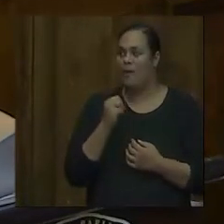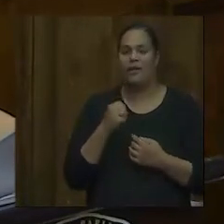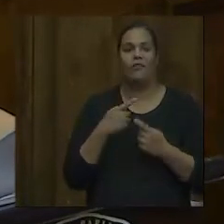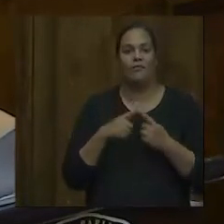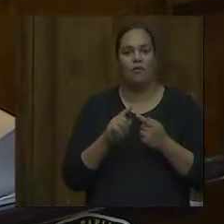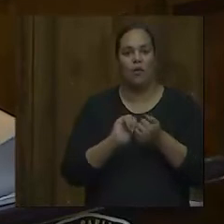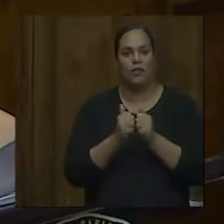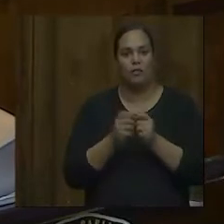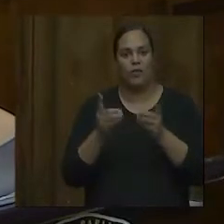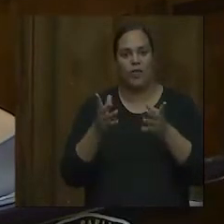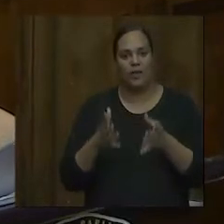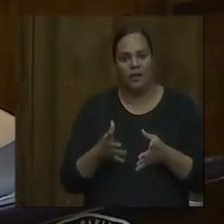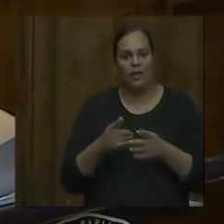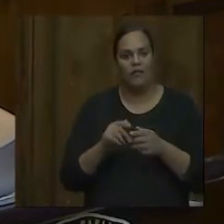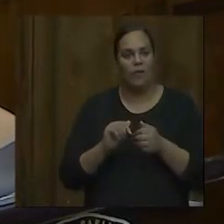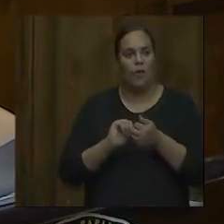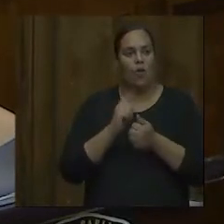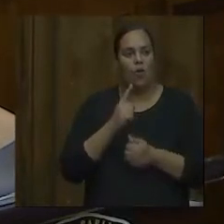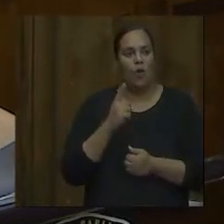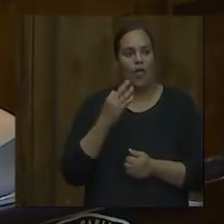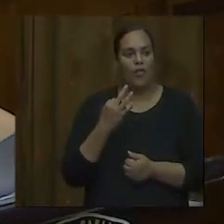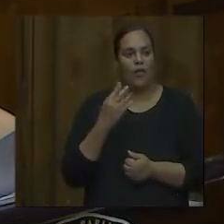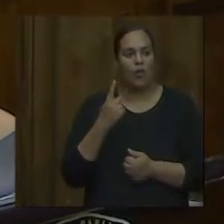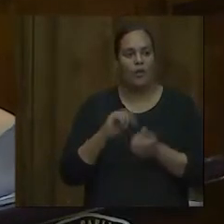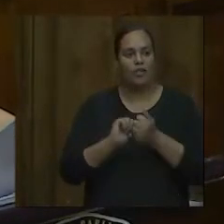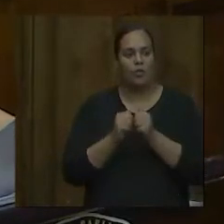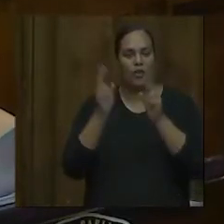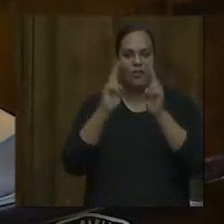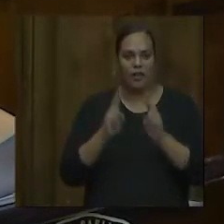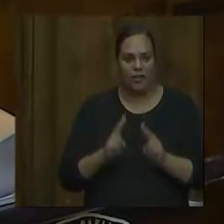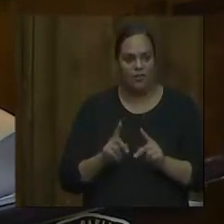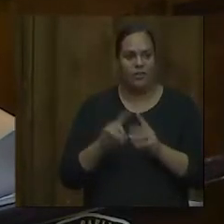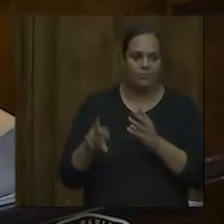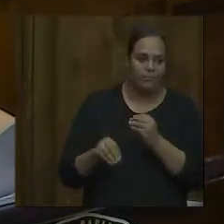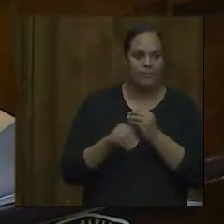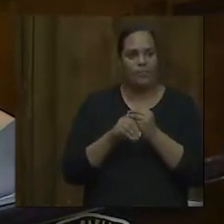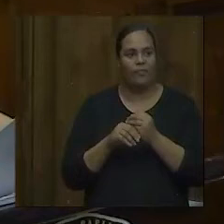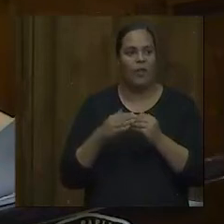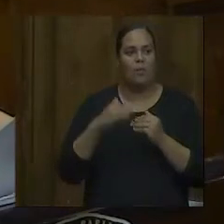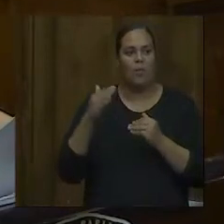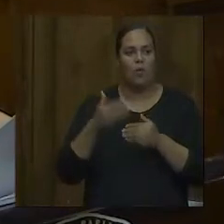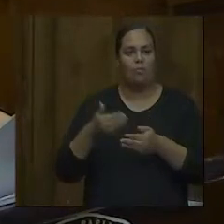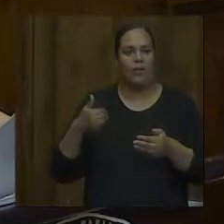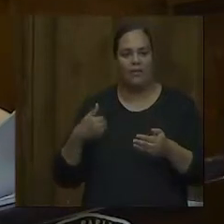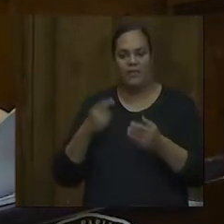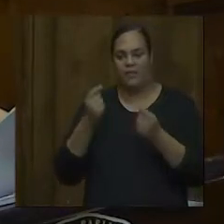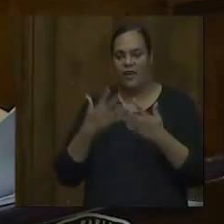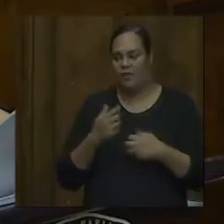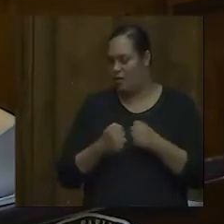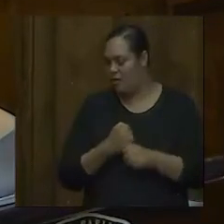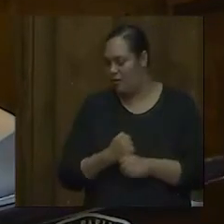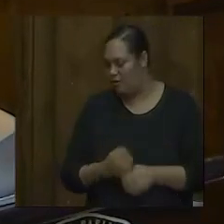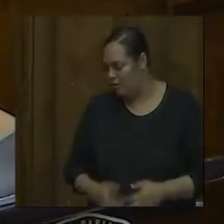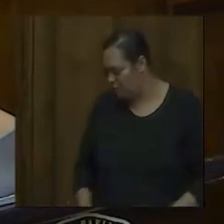45,486,000 rand, the Sport Directorate will support 131 sport federations, an additional 11 more than the previous financial year.